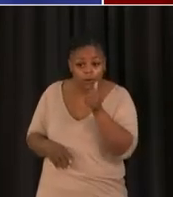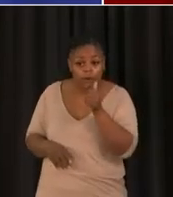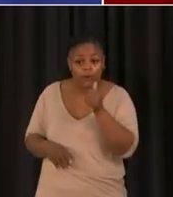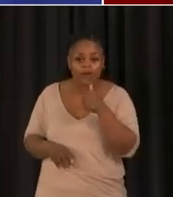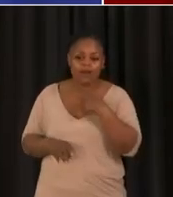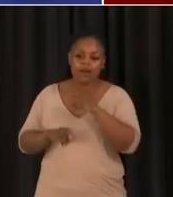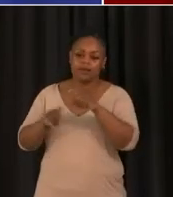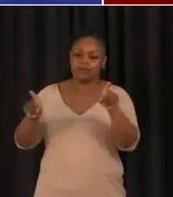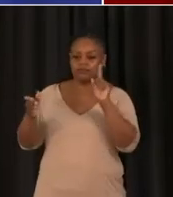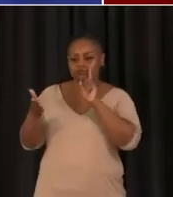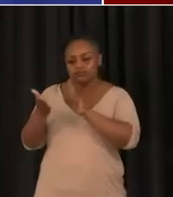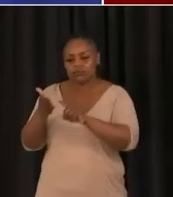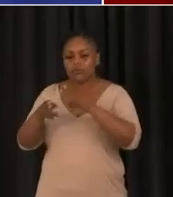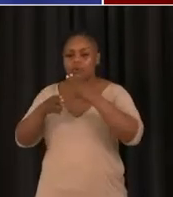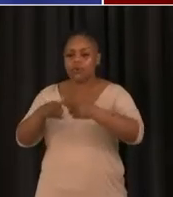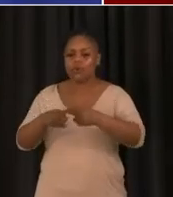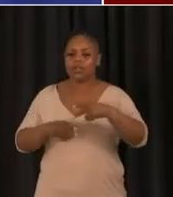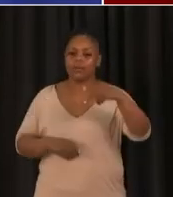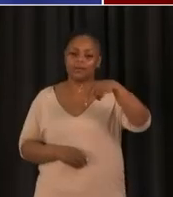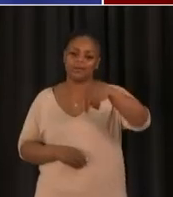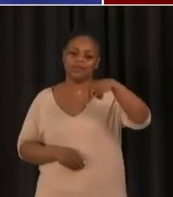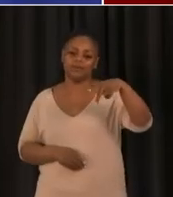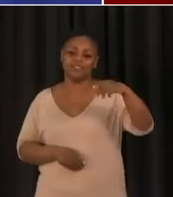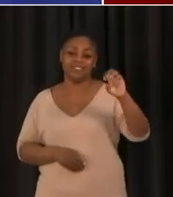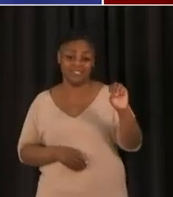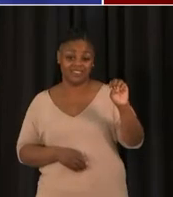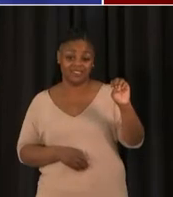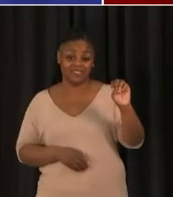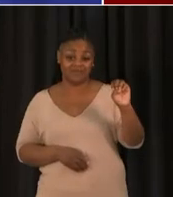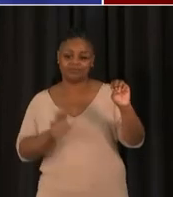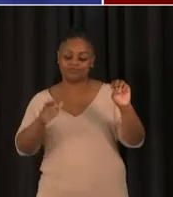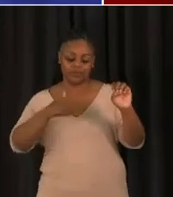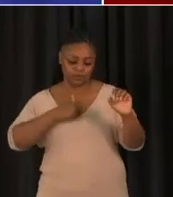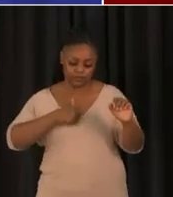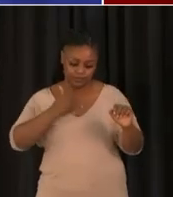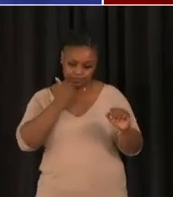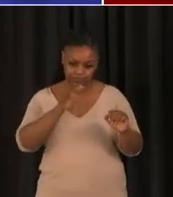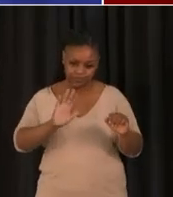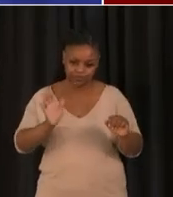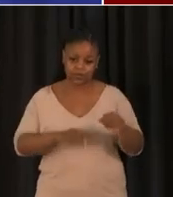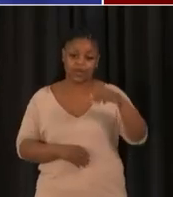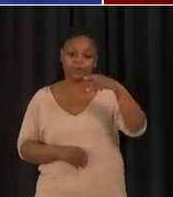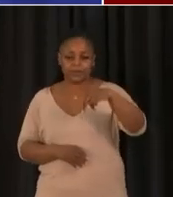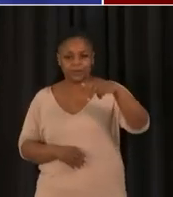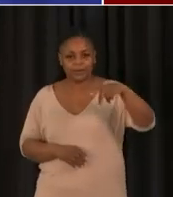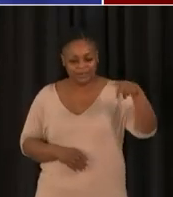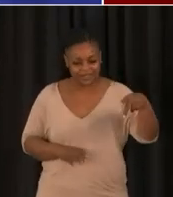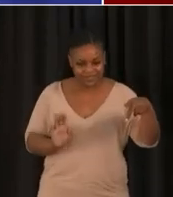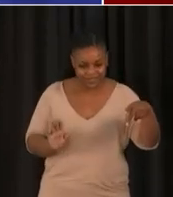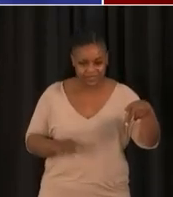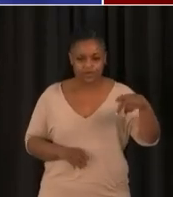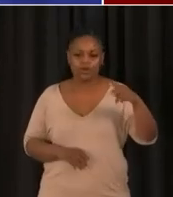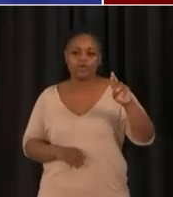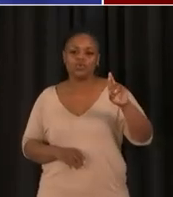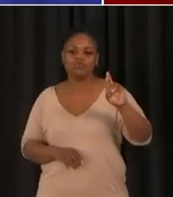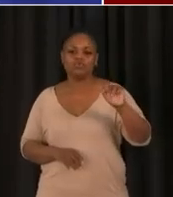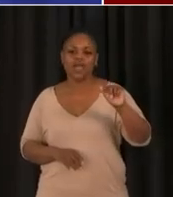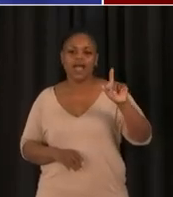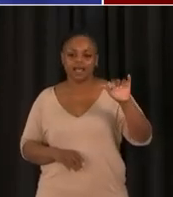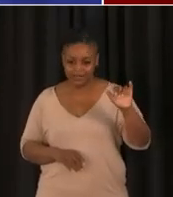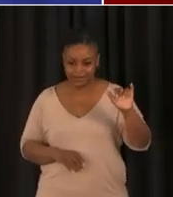other expenses. And depending on how you utilize the proceeds of that loan, it is a forgivable loan product.